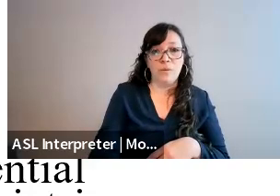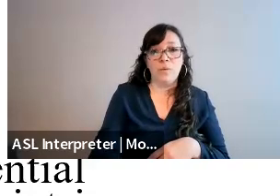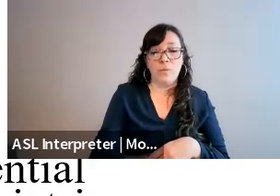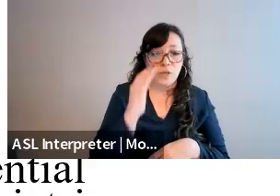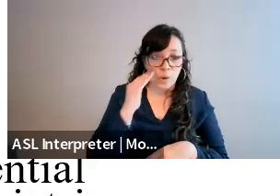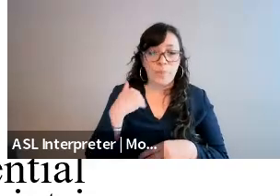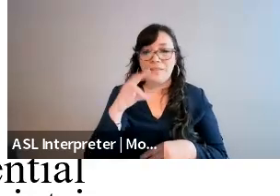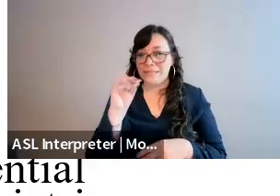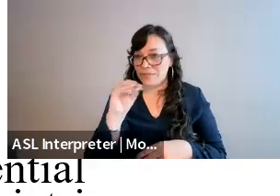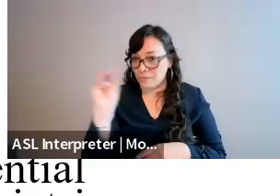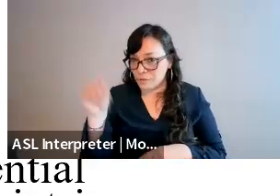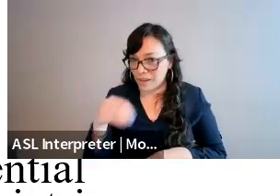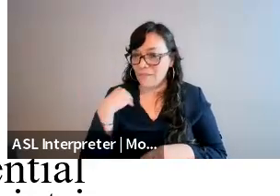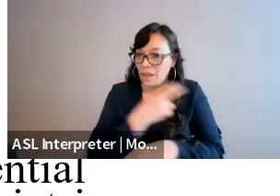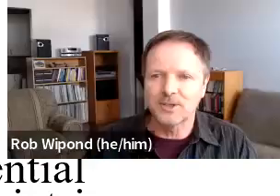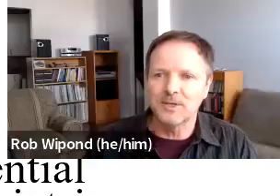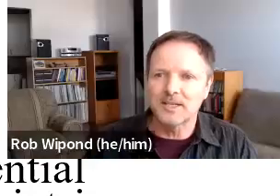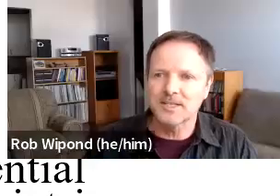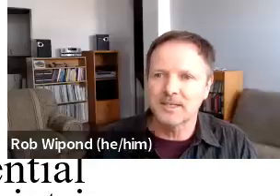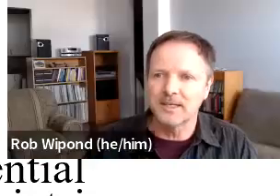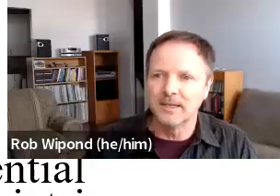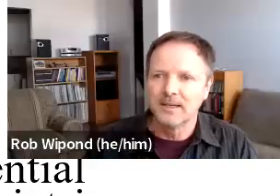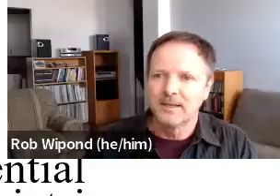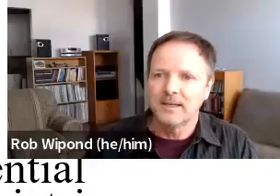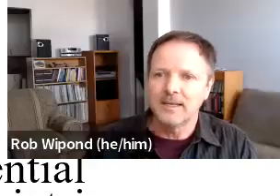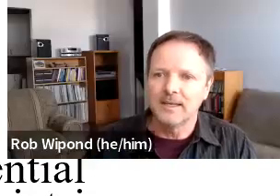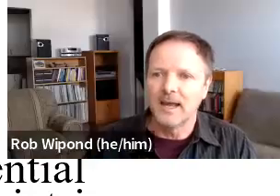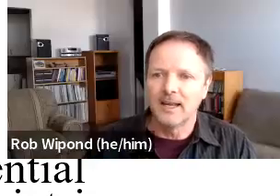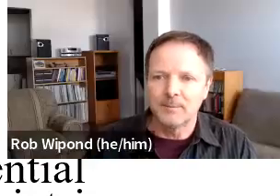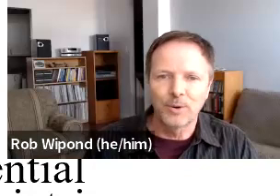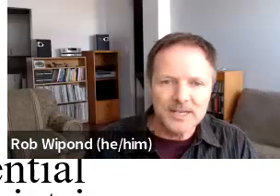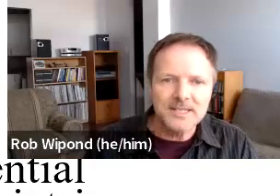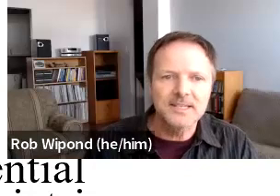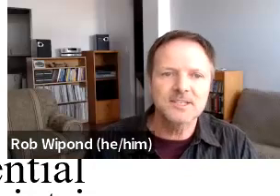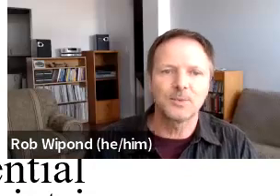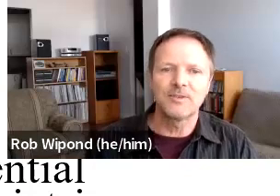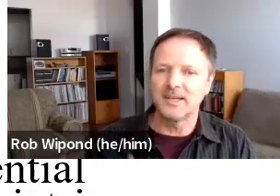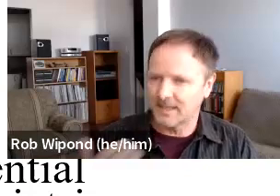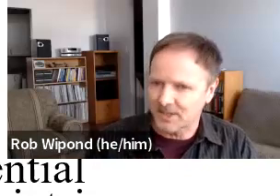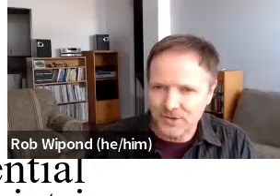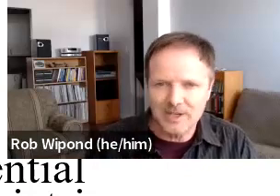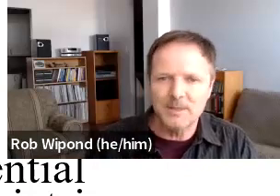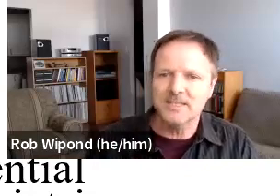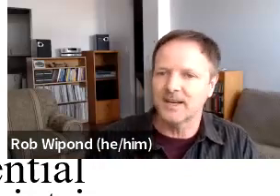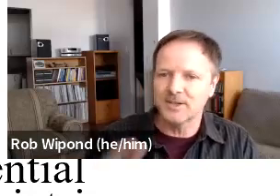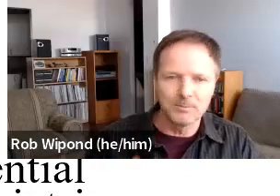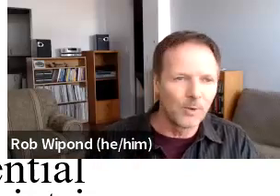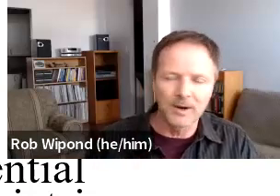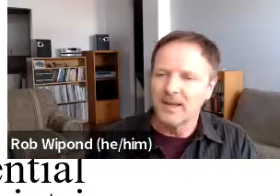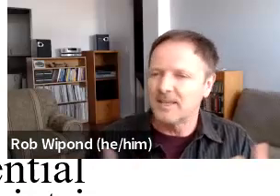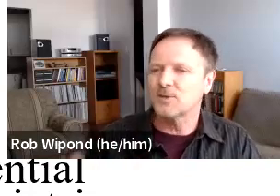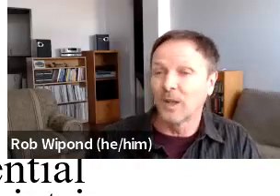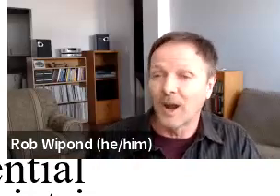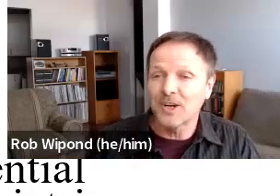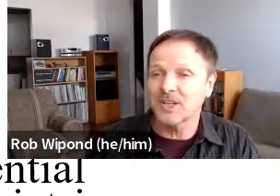that way. We've got psychiatric units in prisons, we've got addiction treatment centers and